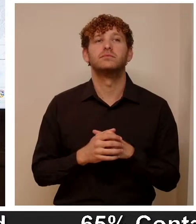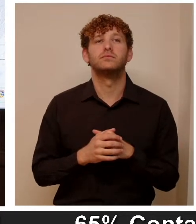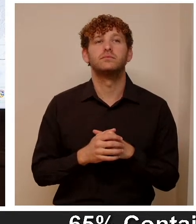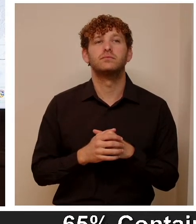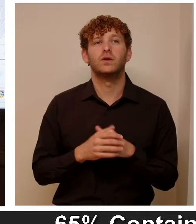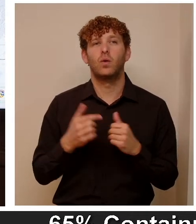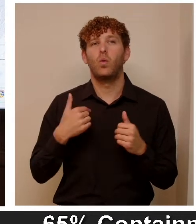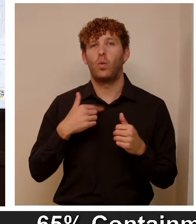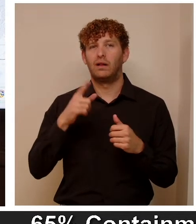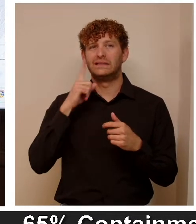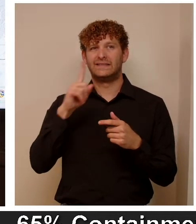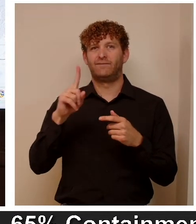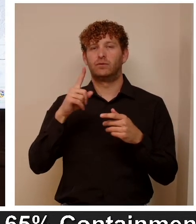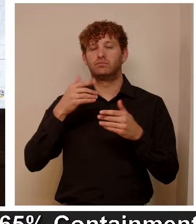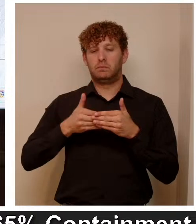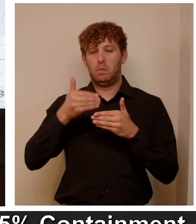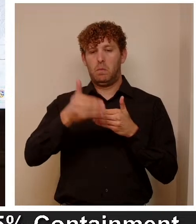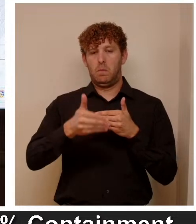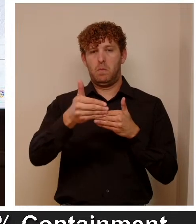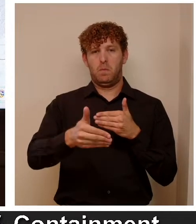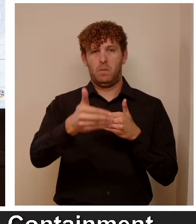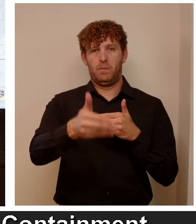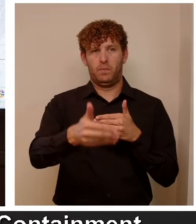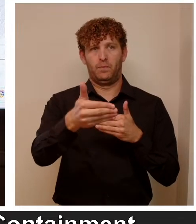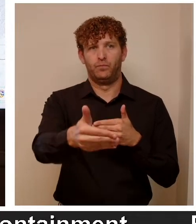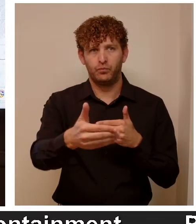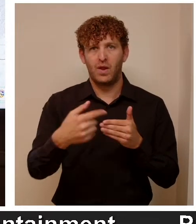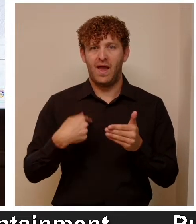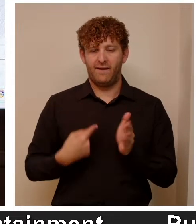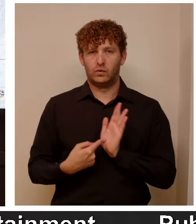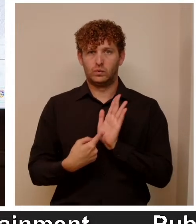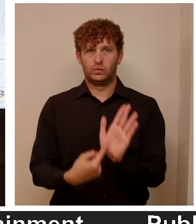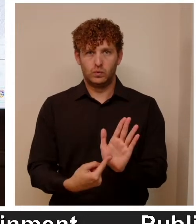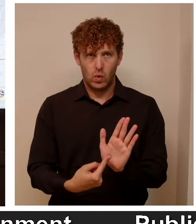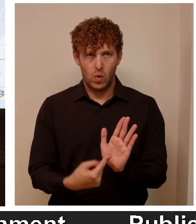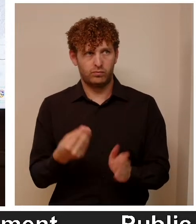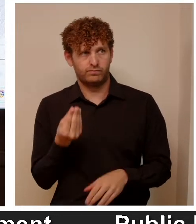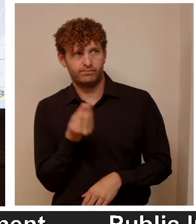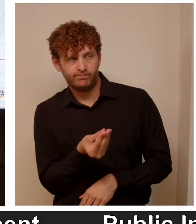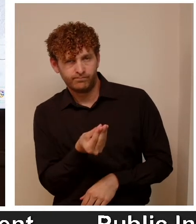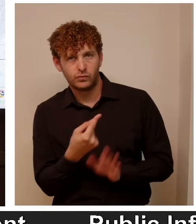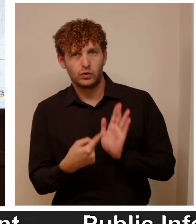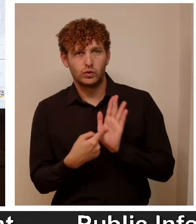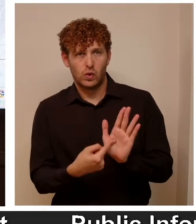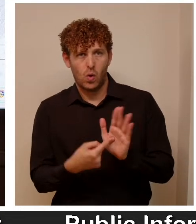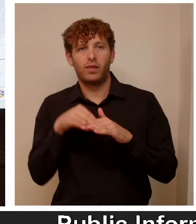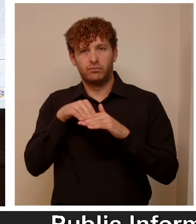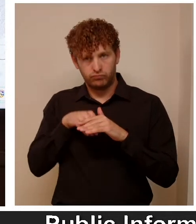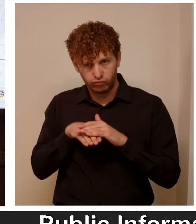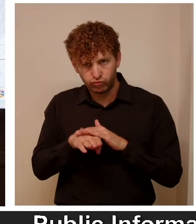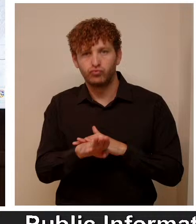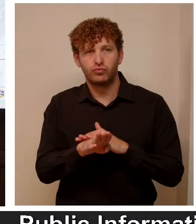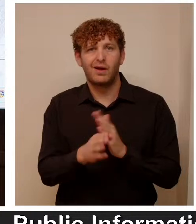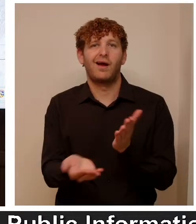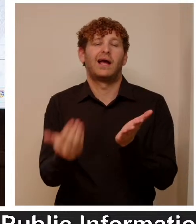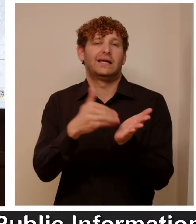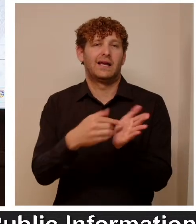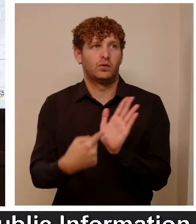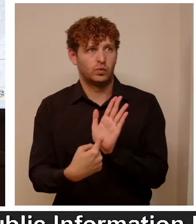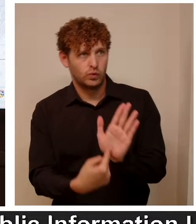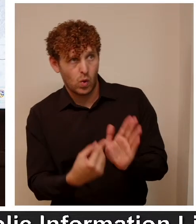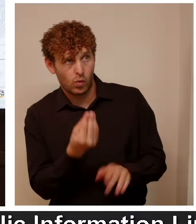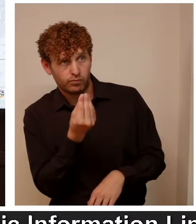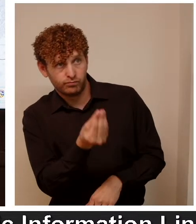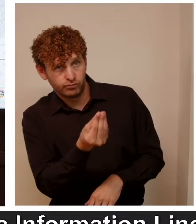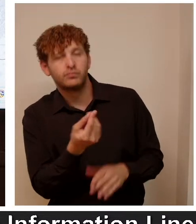checkpoints throughout the area. Main ones, New York Drive and Allen, New York Drive and Lake